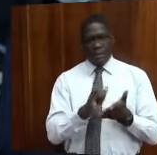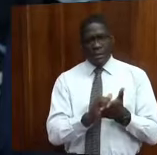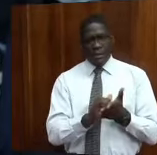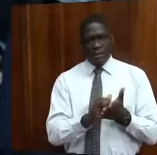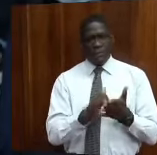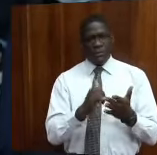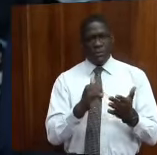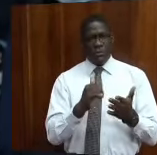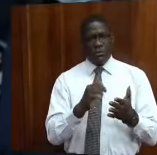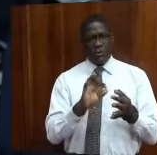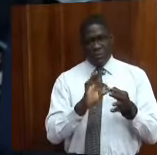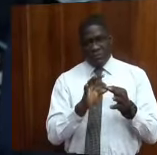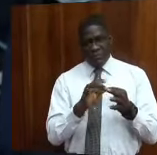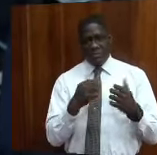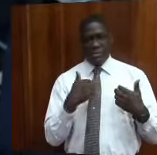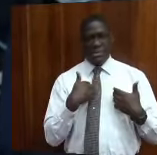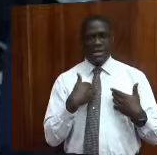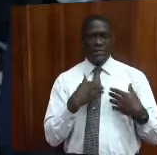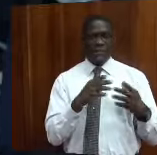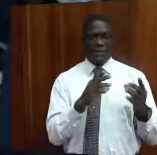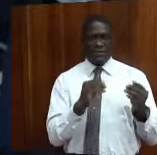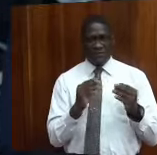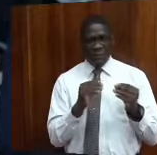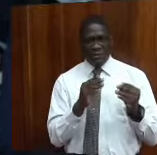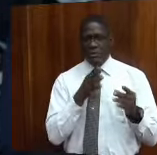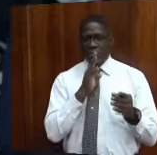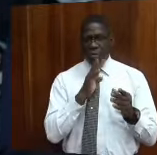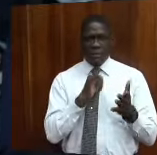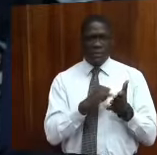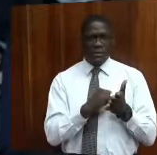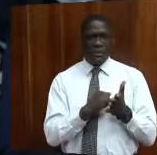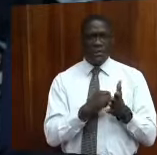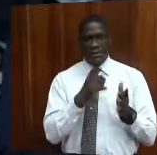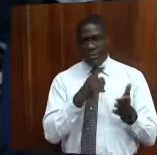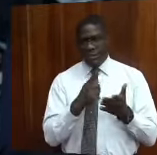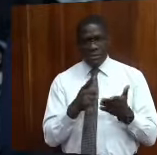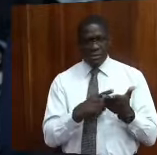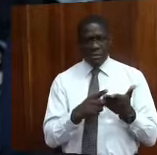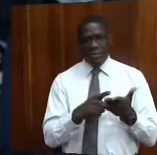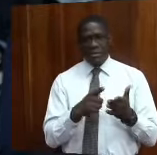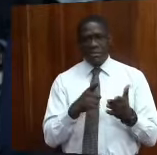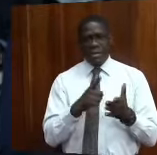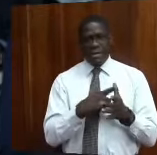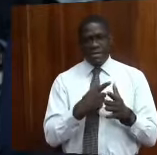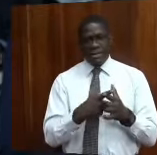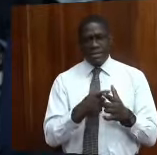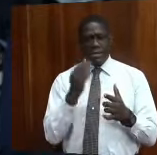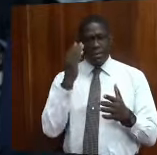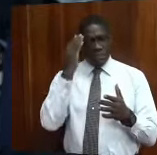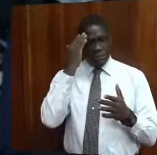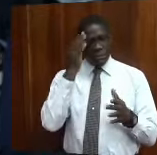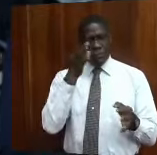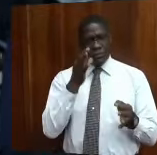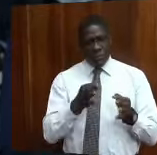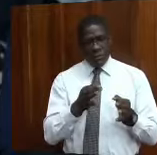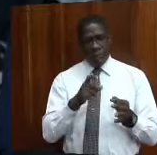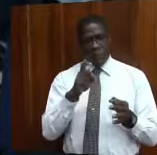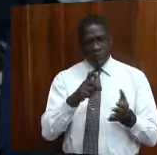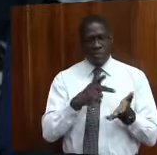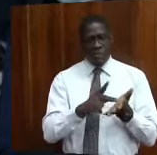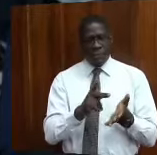clarity, the waiver of penalties and interest will not apply to the following taxes: